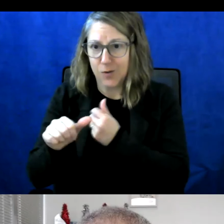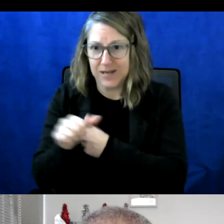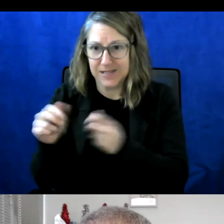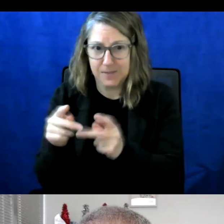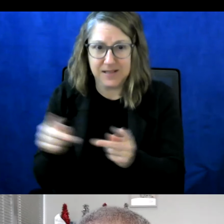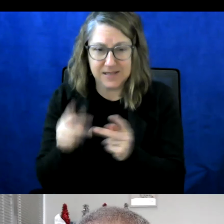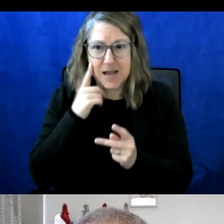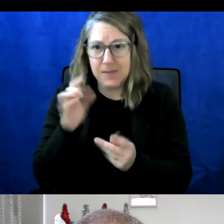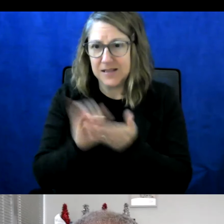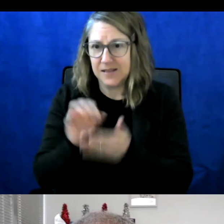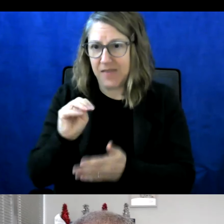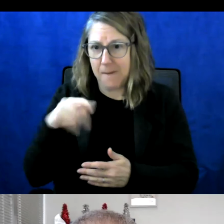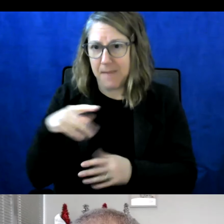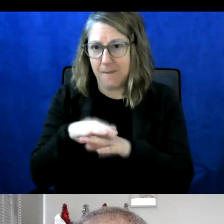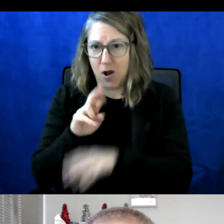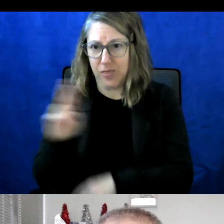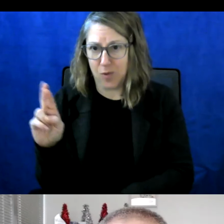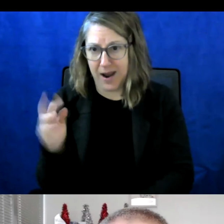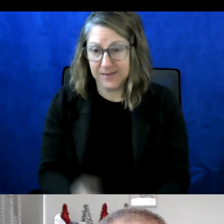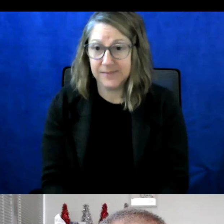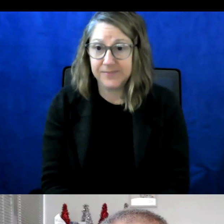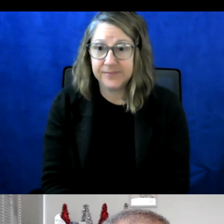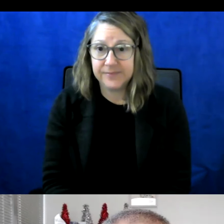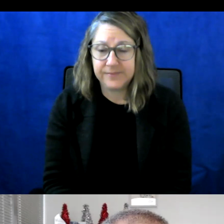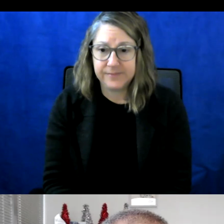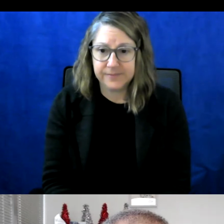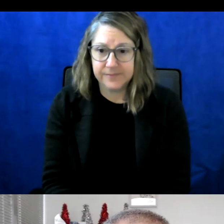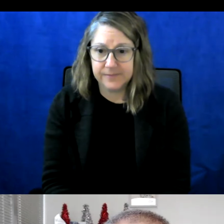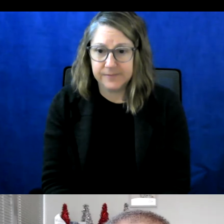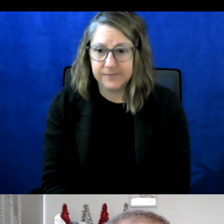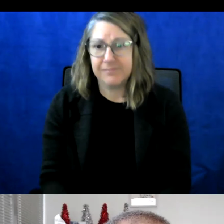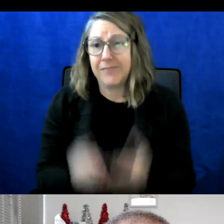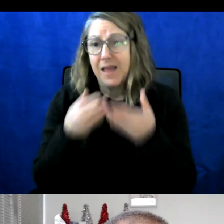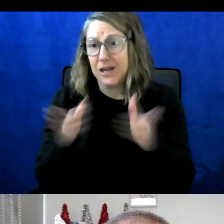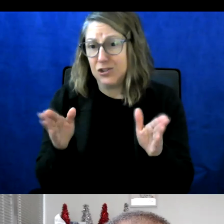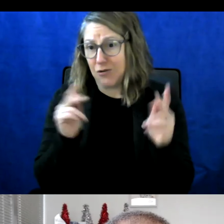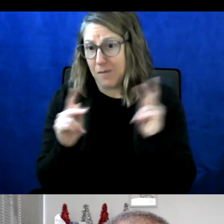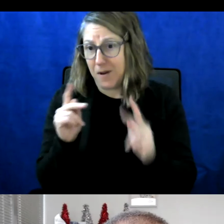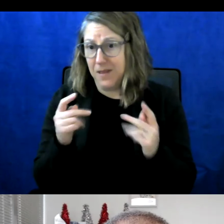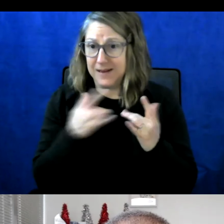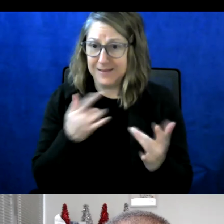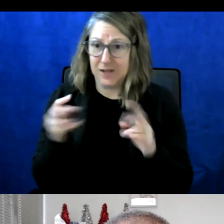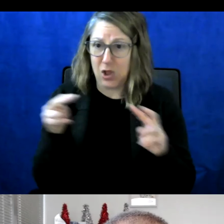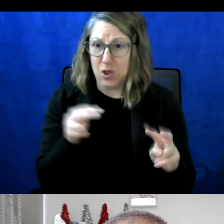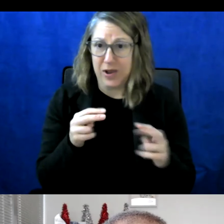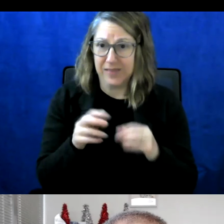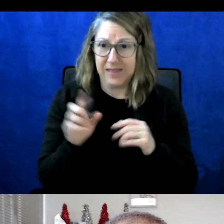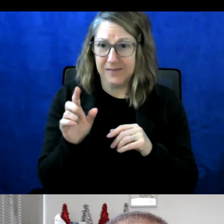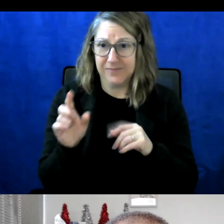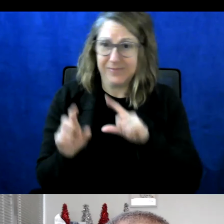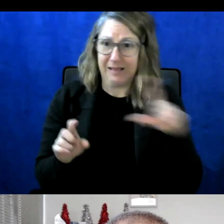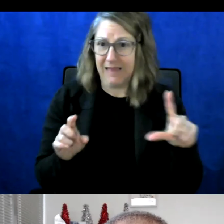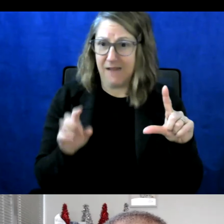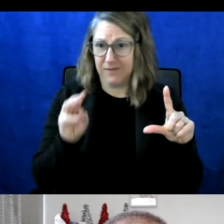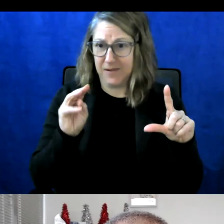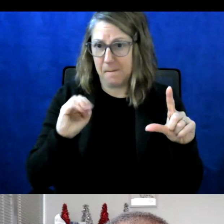the right-hand side. The general public is generally going to be looking on the map on the left-hand side. I'm showing